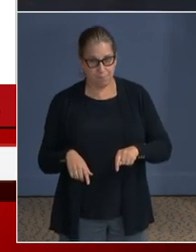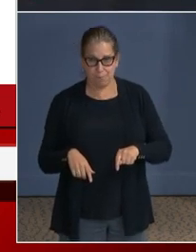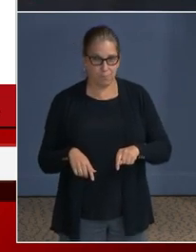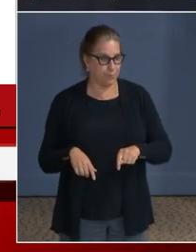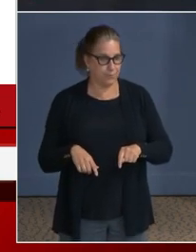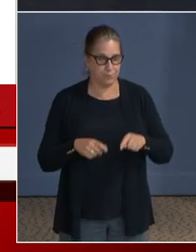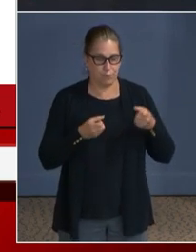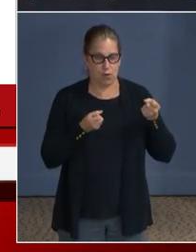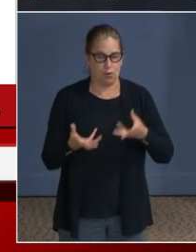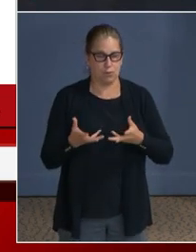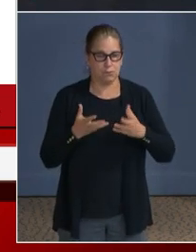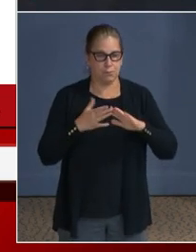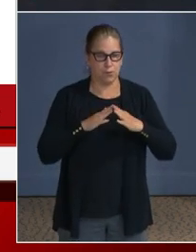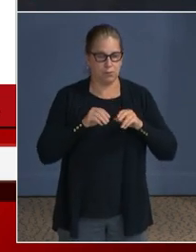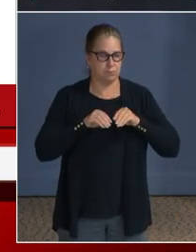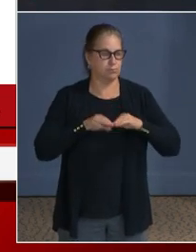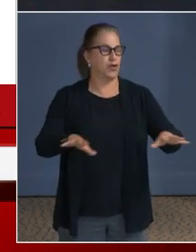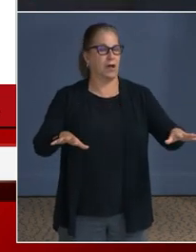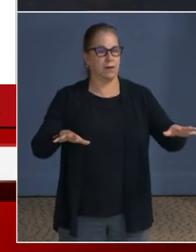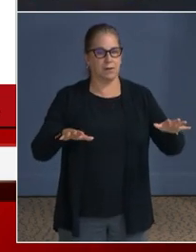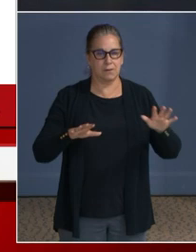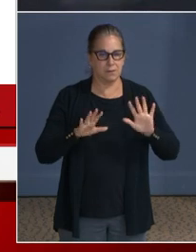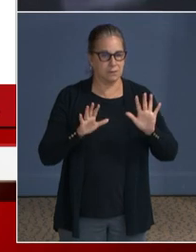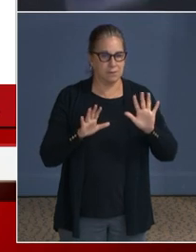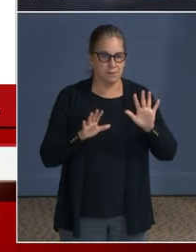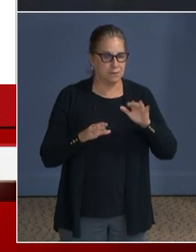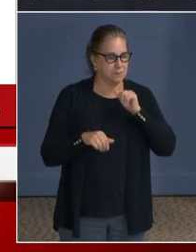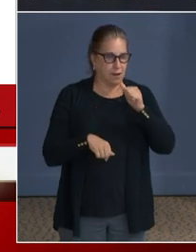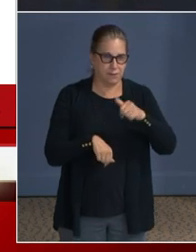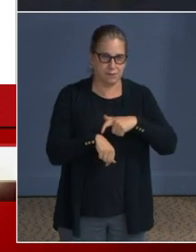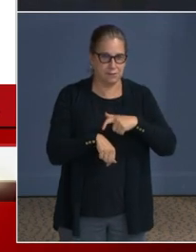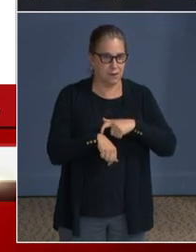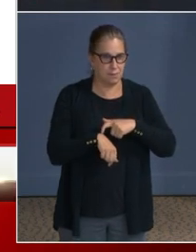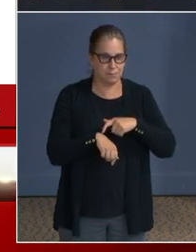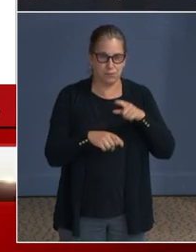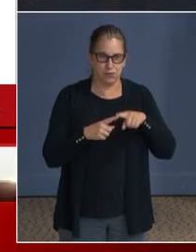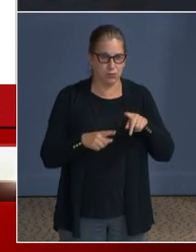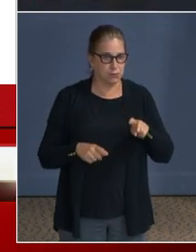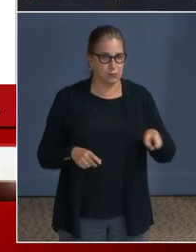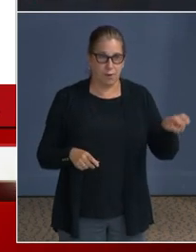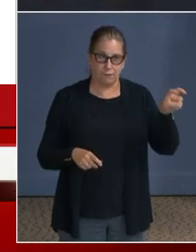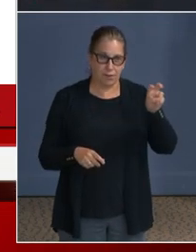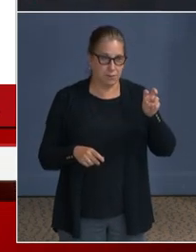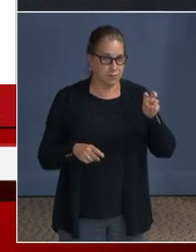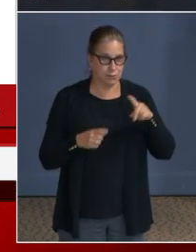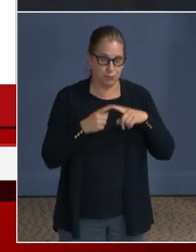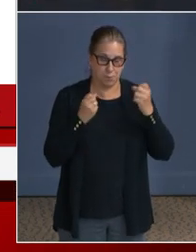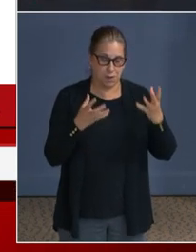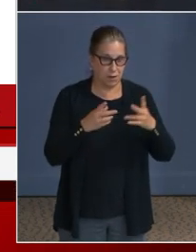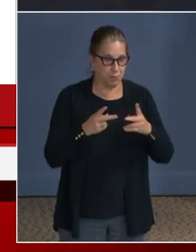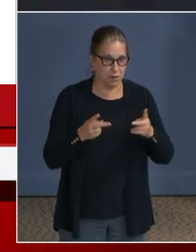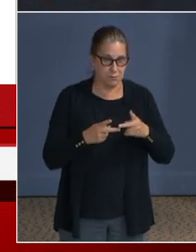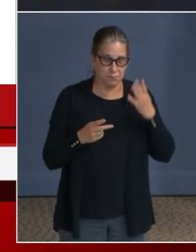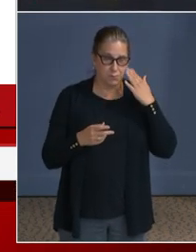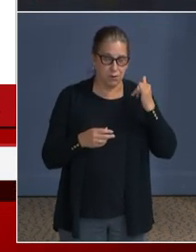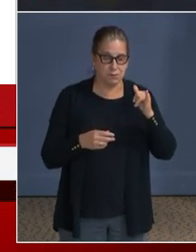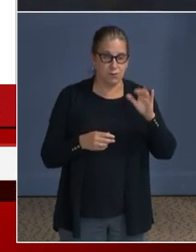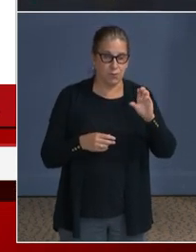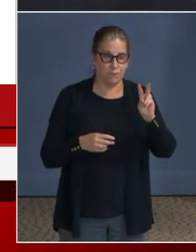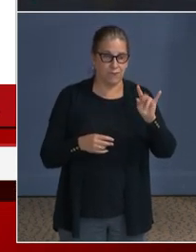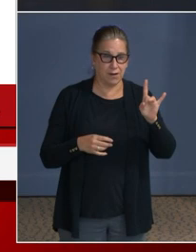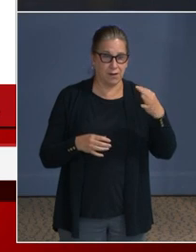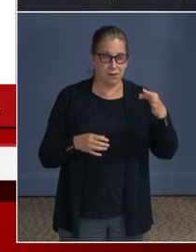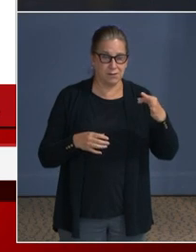community. Now is just not the time to travel to many locations where the virus is circulating